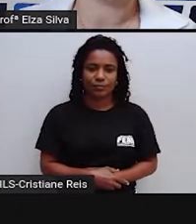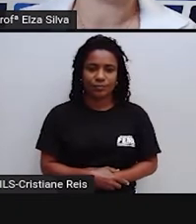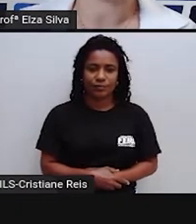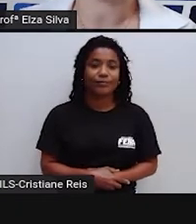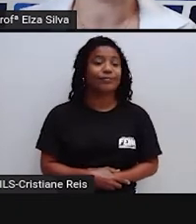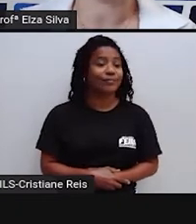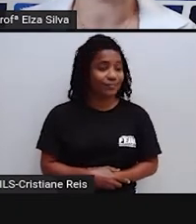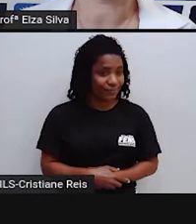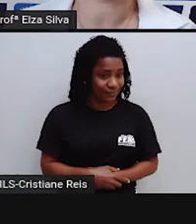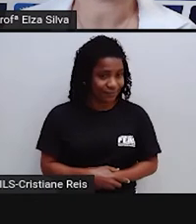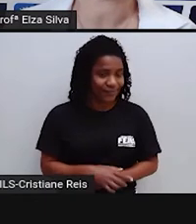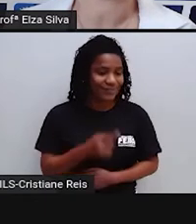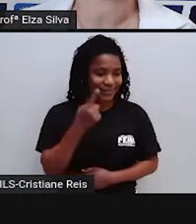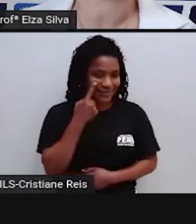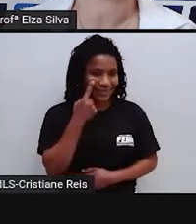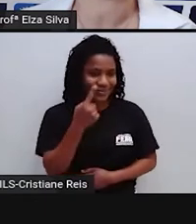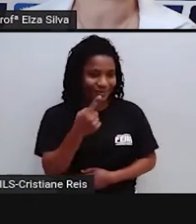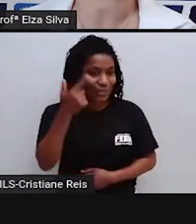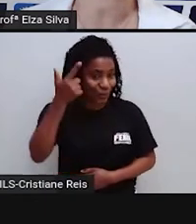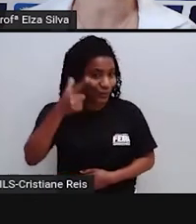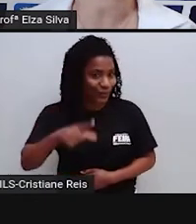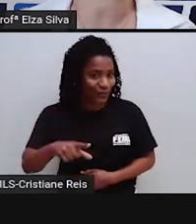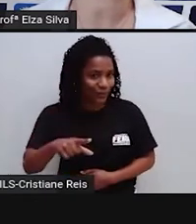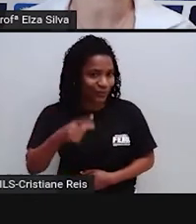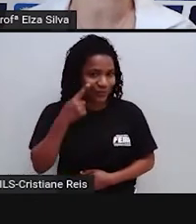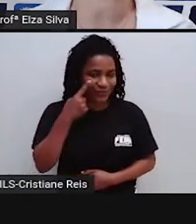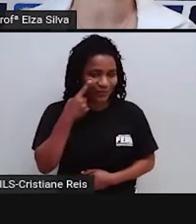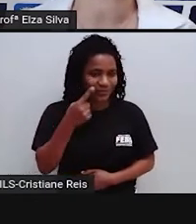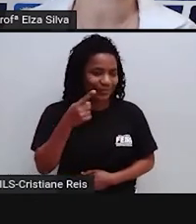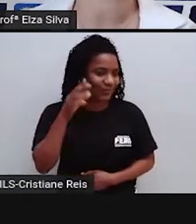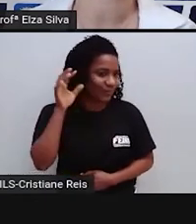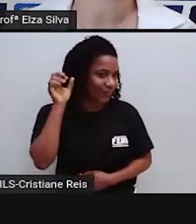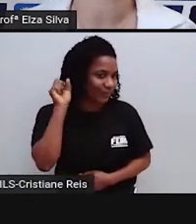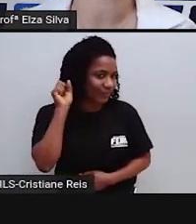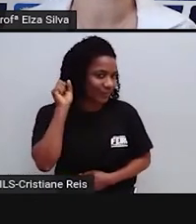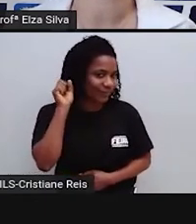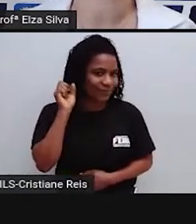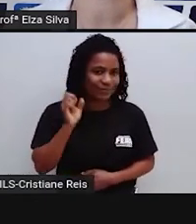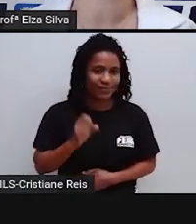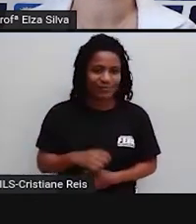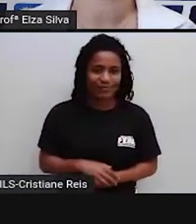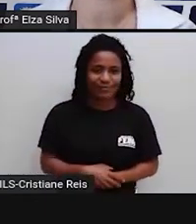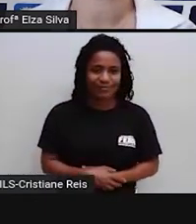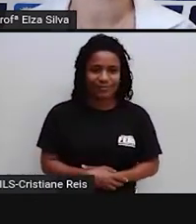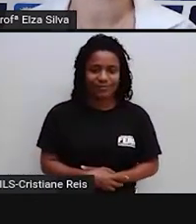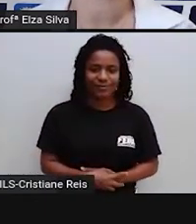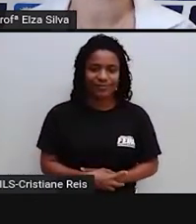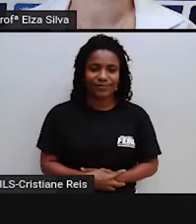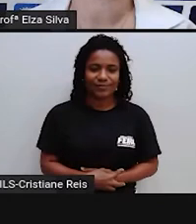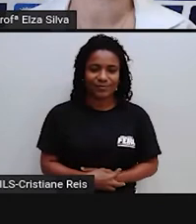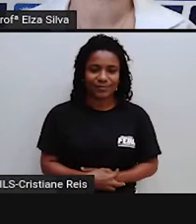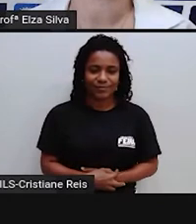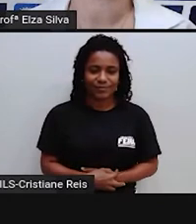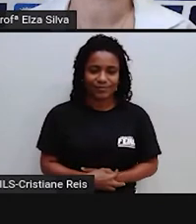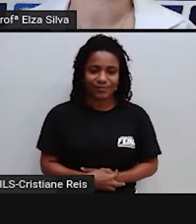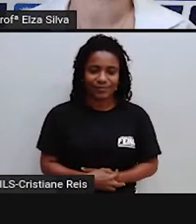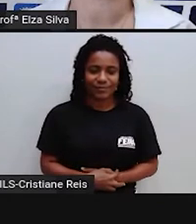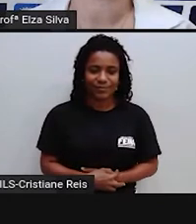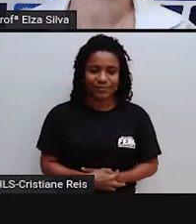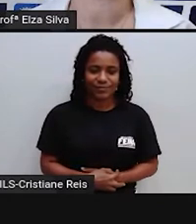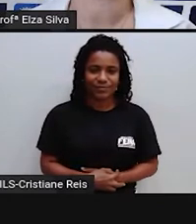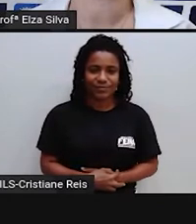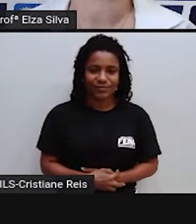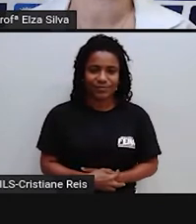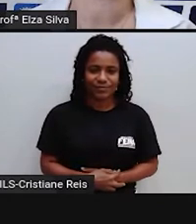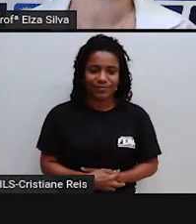Let's listen again Vamos ouvir novamente My second stop In Brazil Was Salvador The first capital